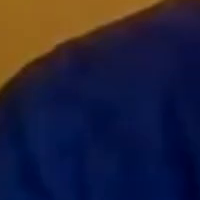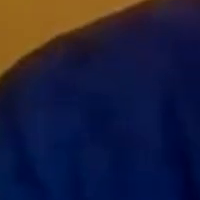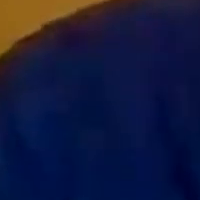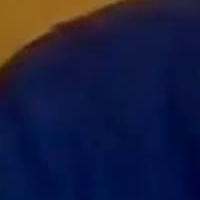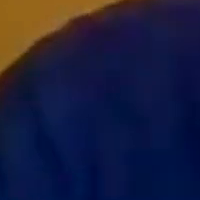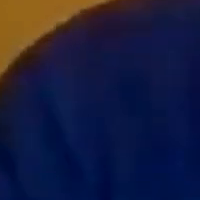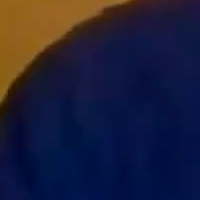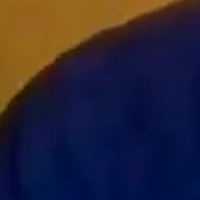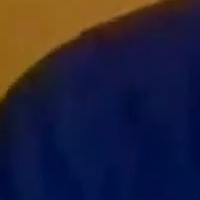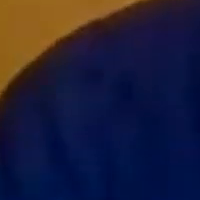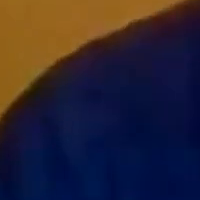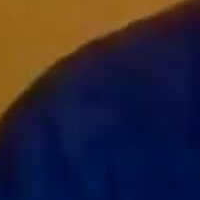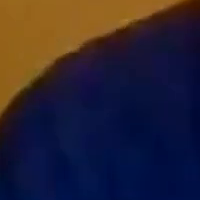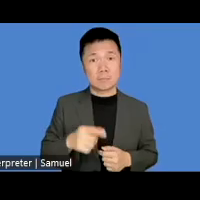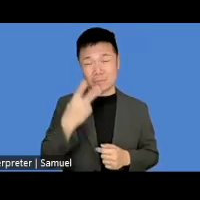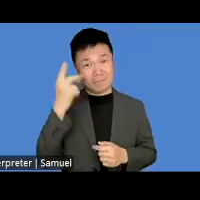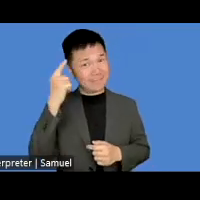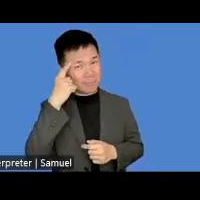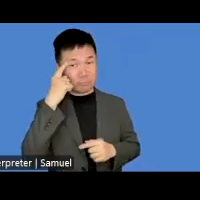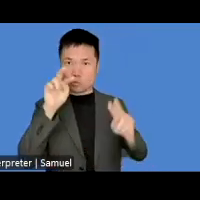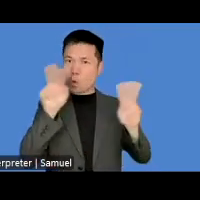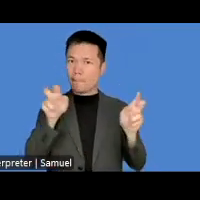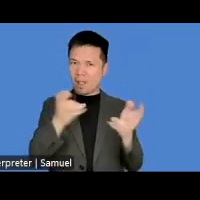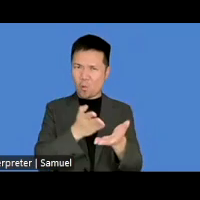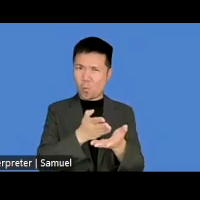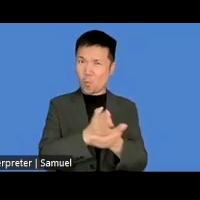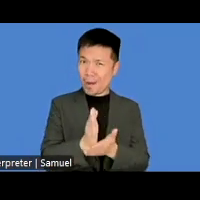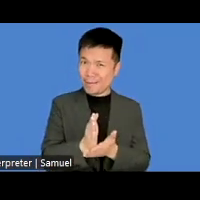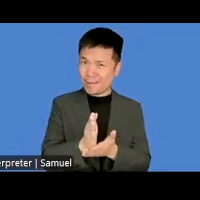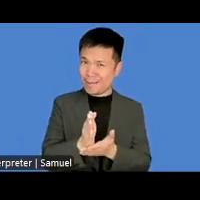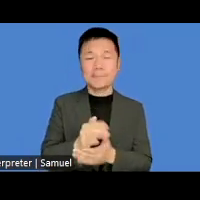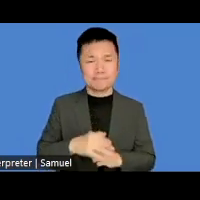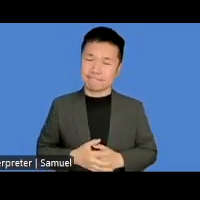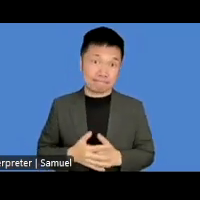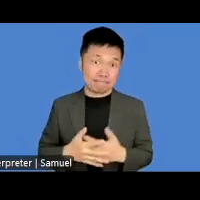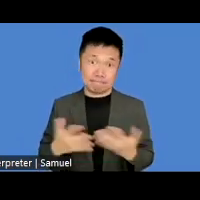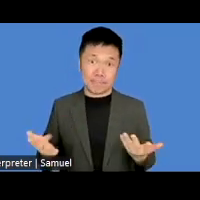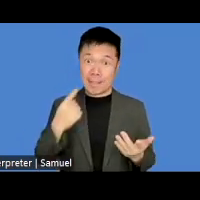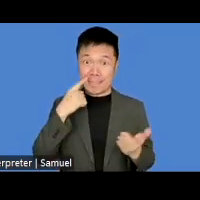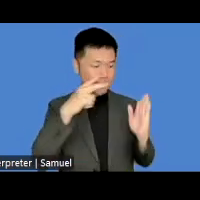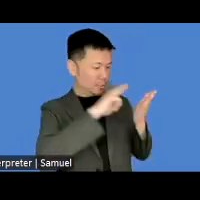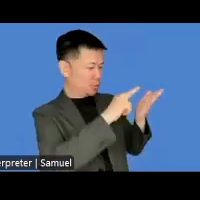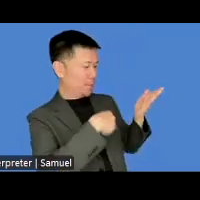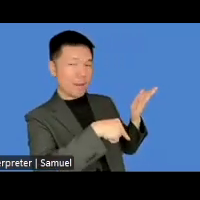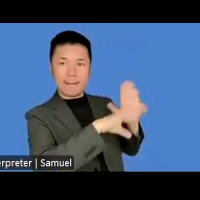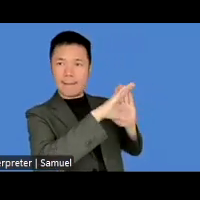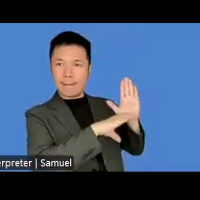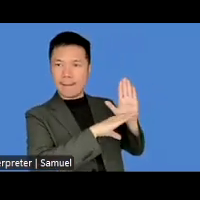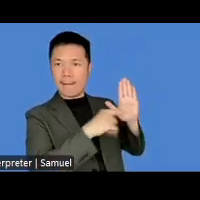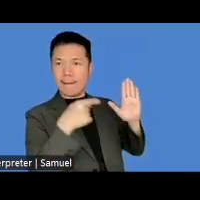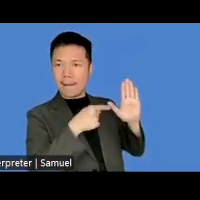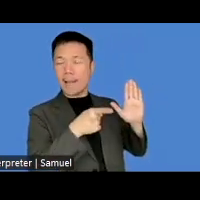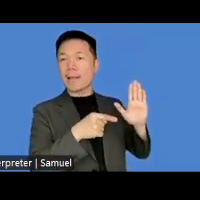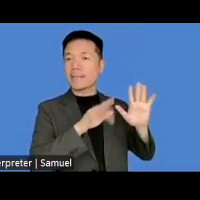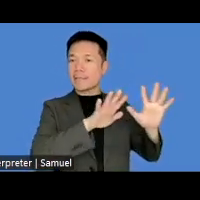easy. Rights, especially I would refer to Article 19 of the United